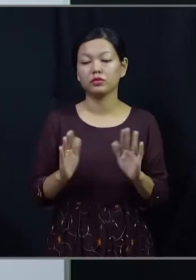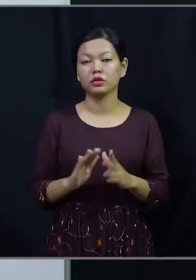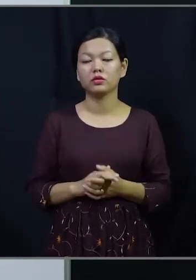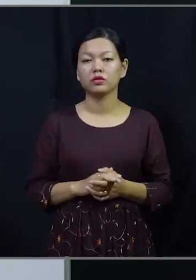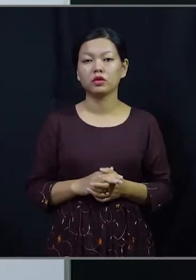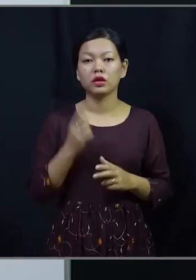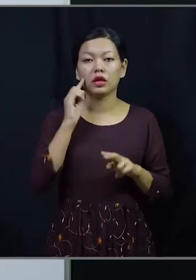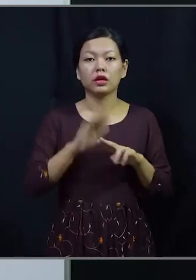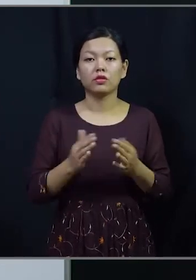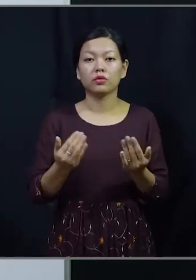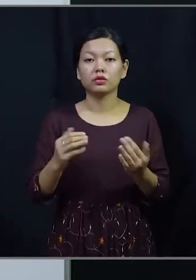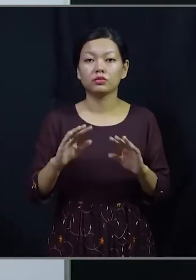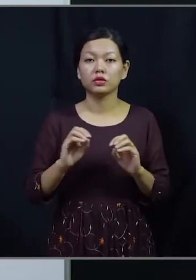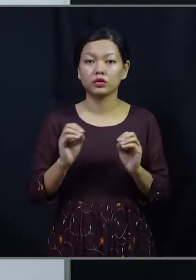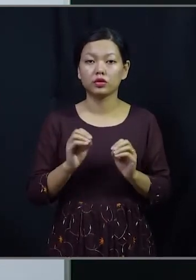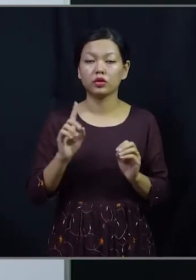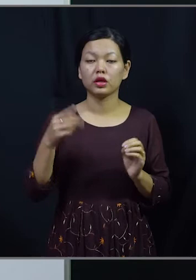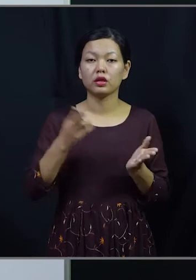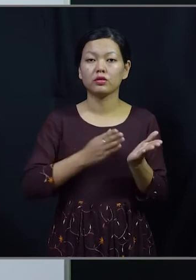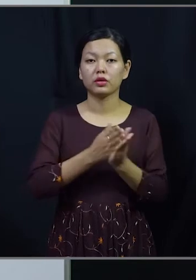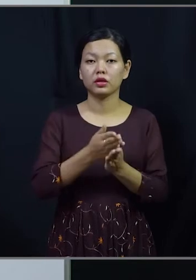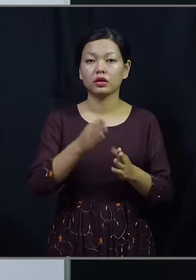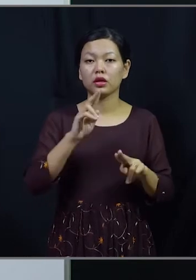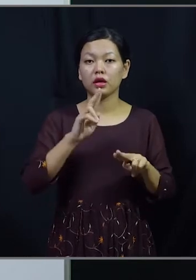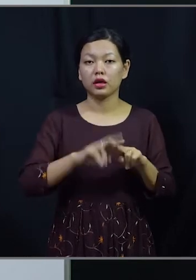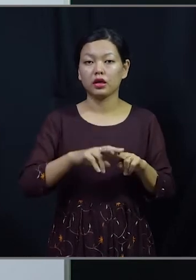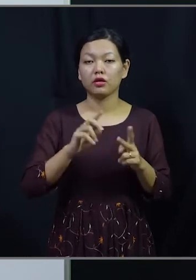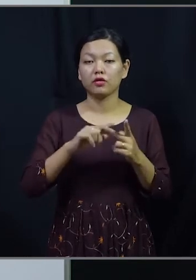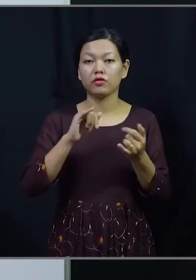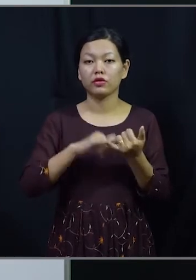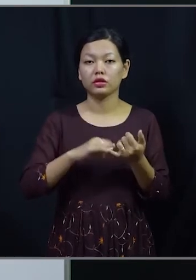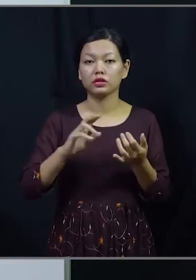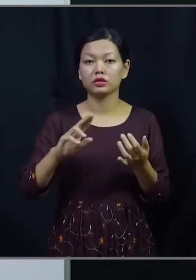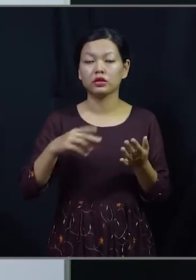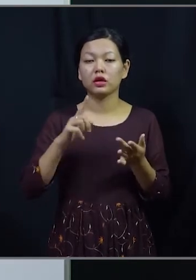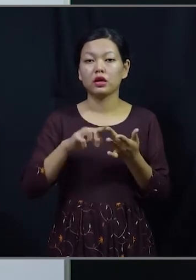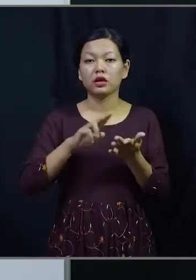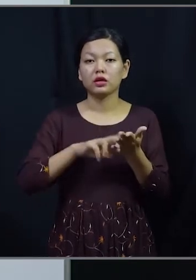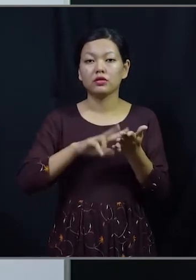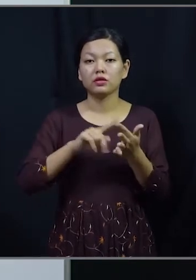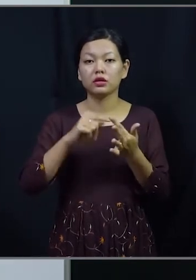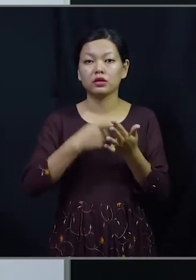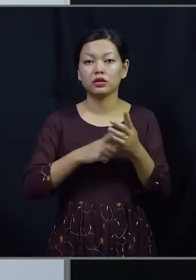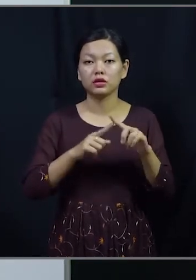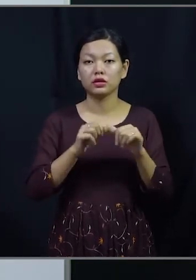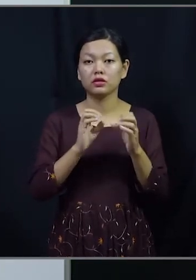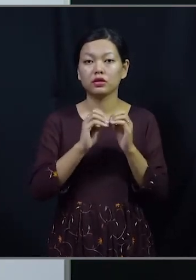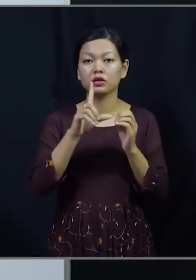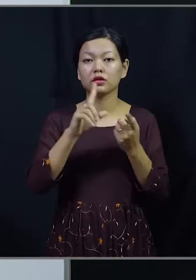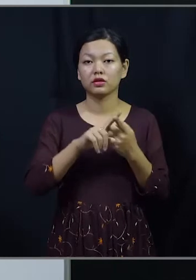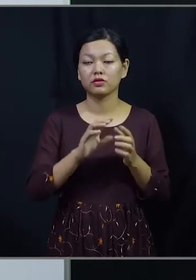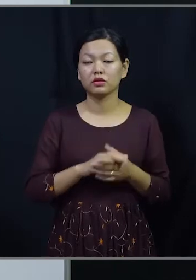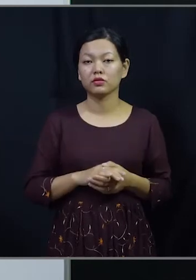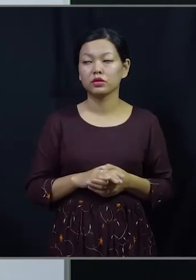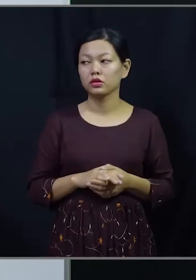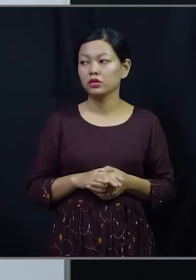F is invertible because already we have seen that these two to exist,